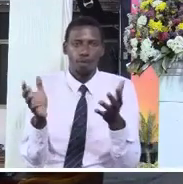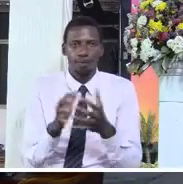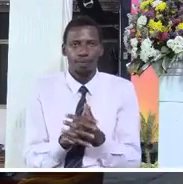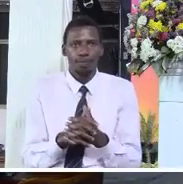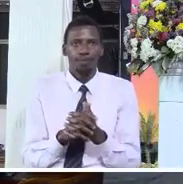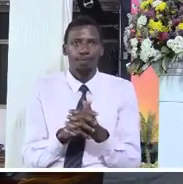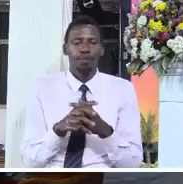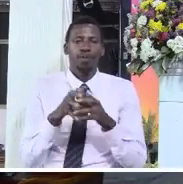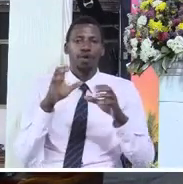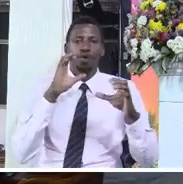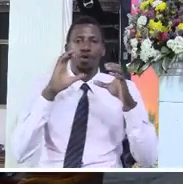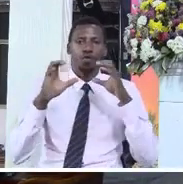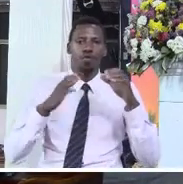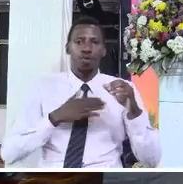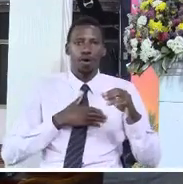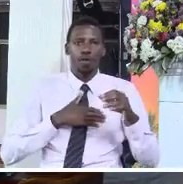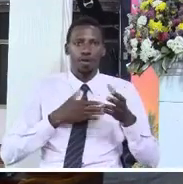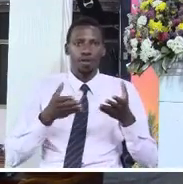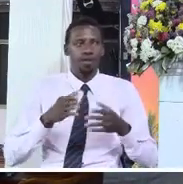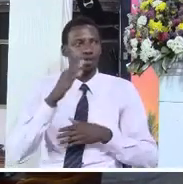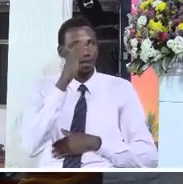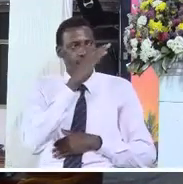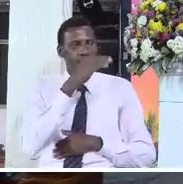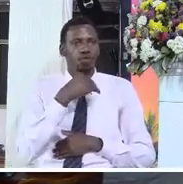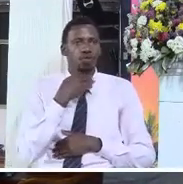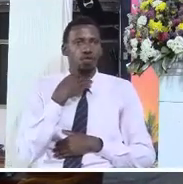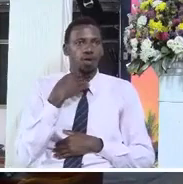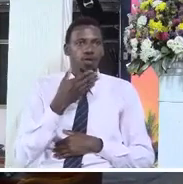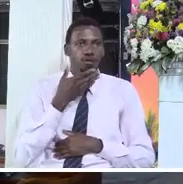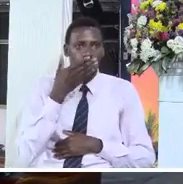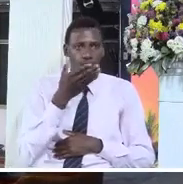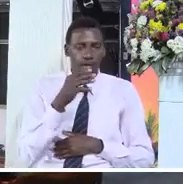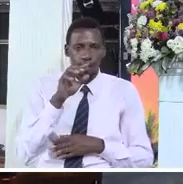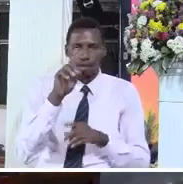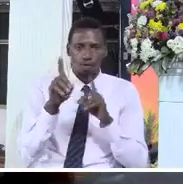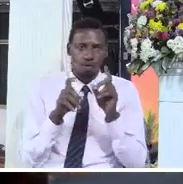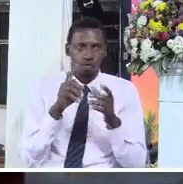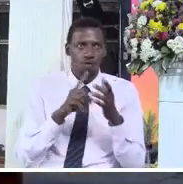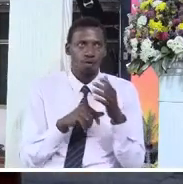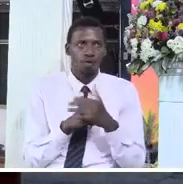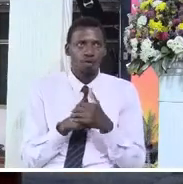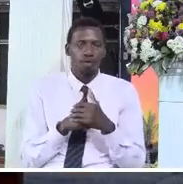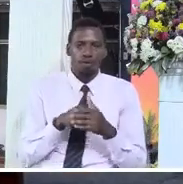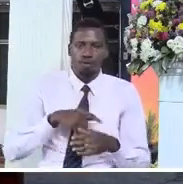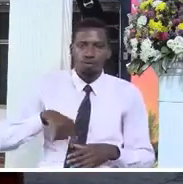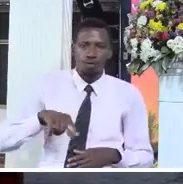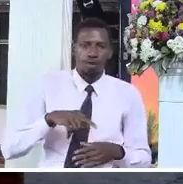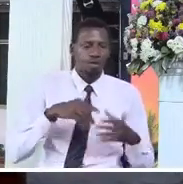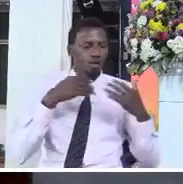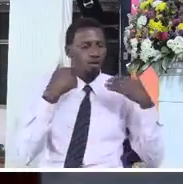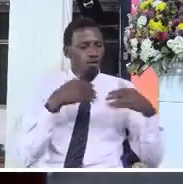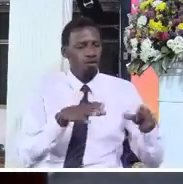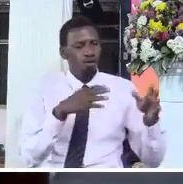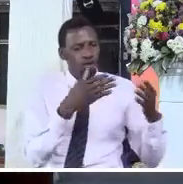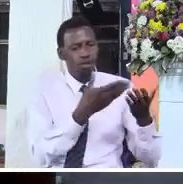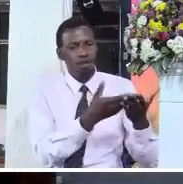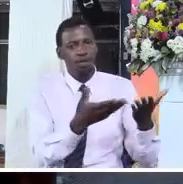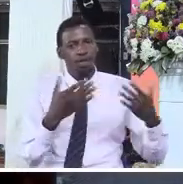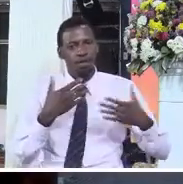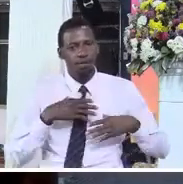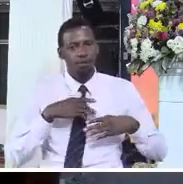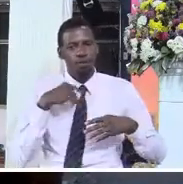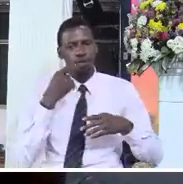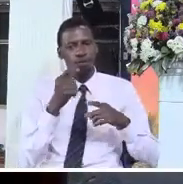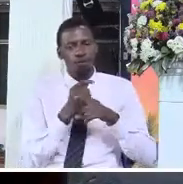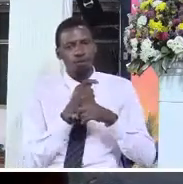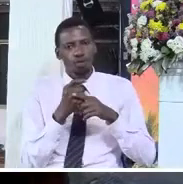afternoon is seeking to answer the question, why would we lose these people that have been